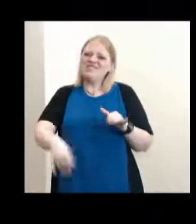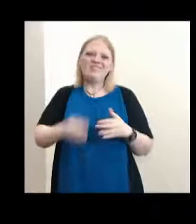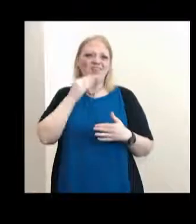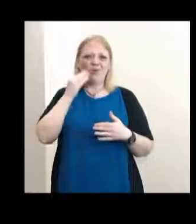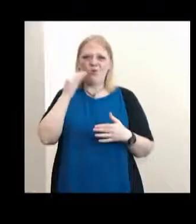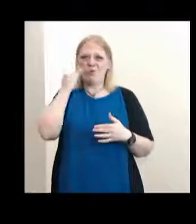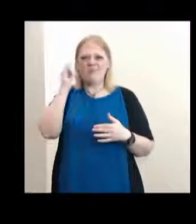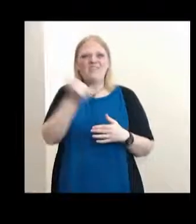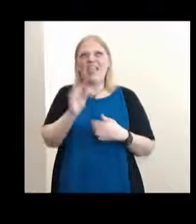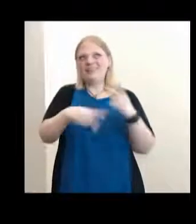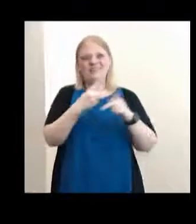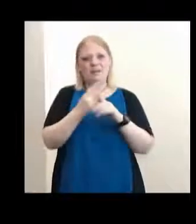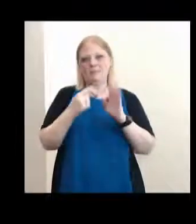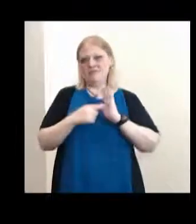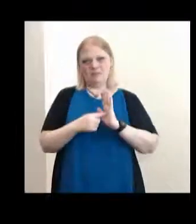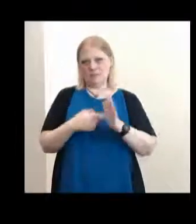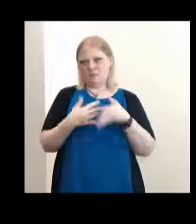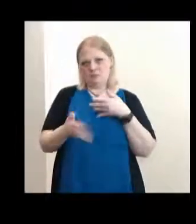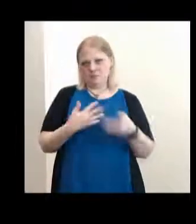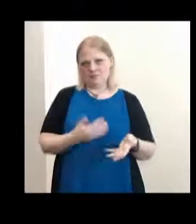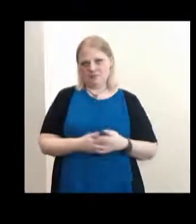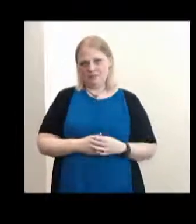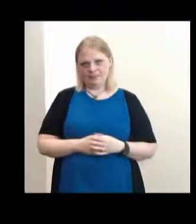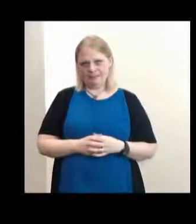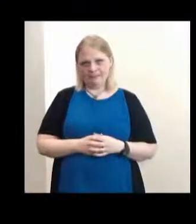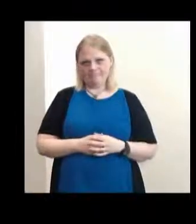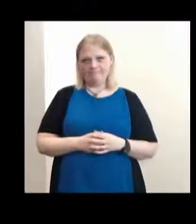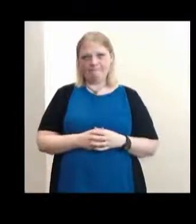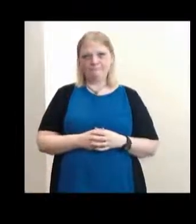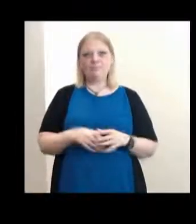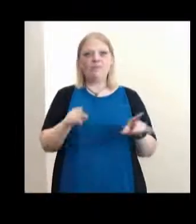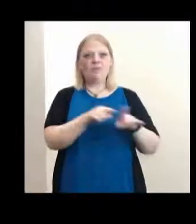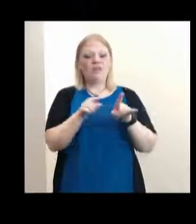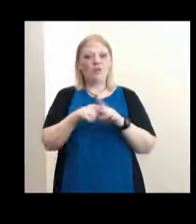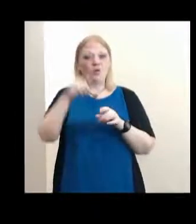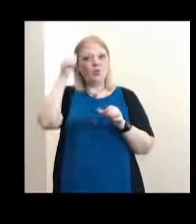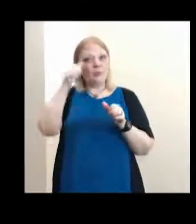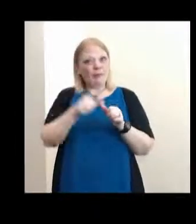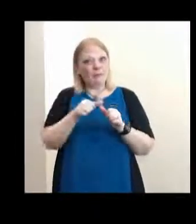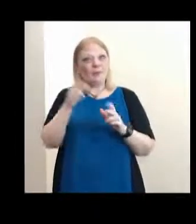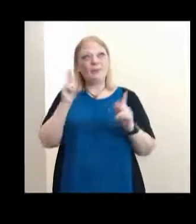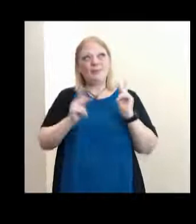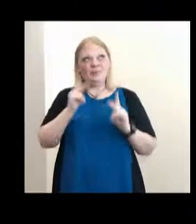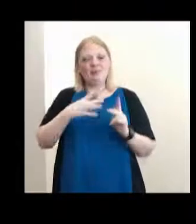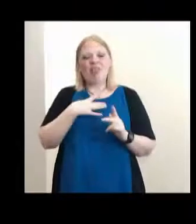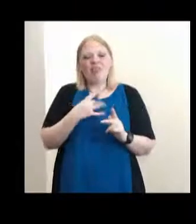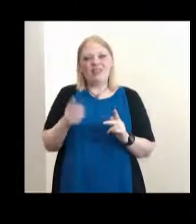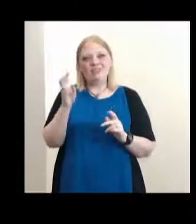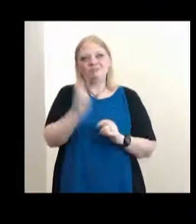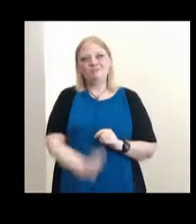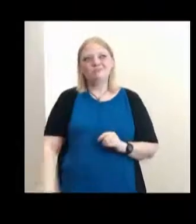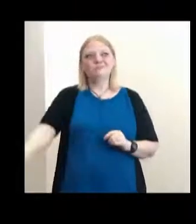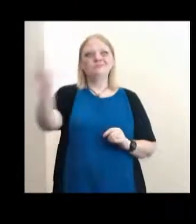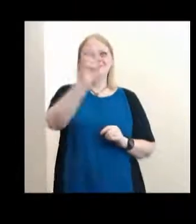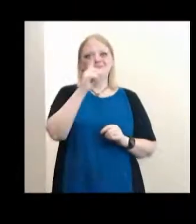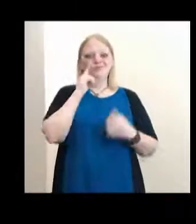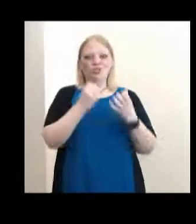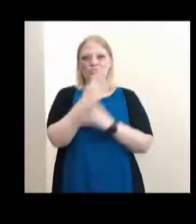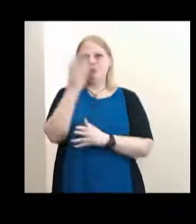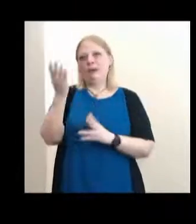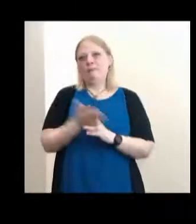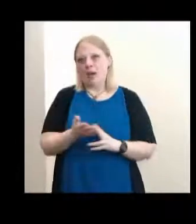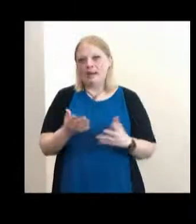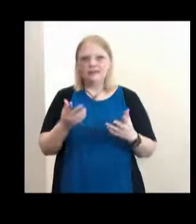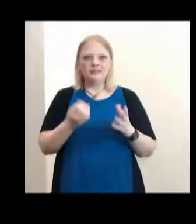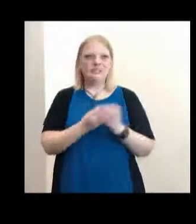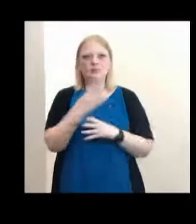symptoms whatsoever. And then also, we know that a lot of people like to travel for spring break, get to some little bit nicer